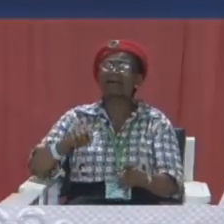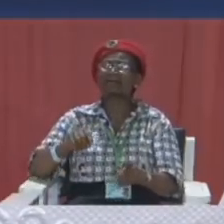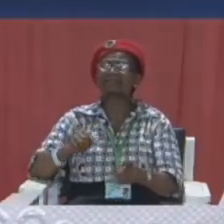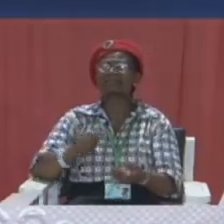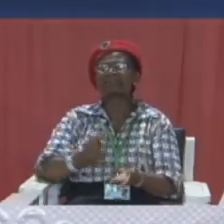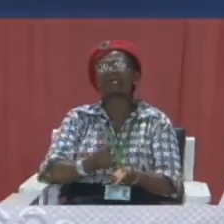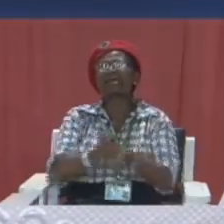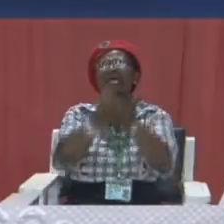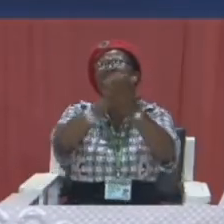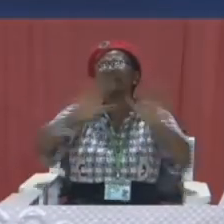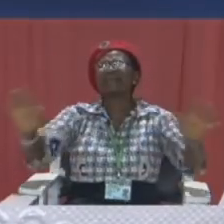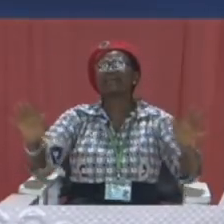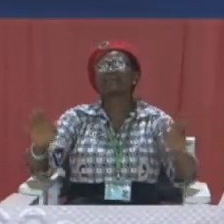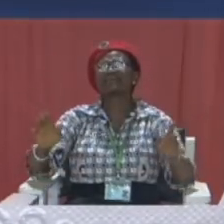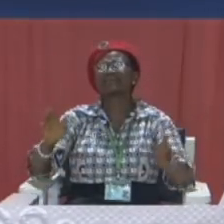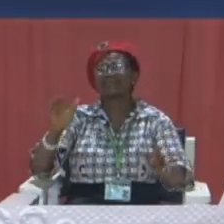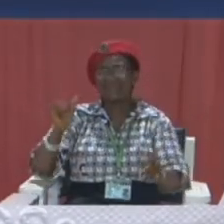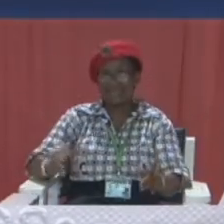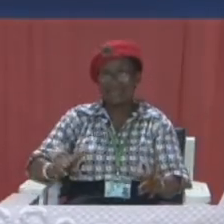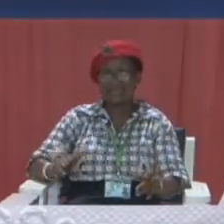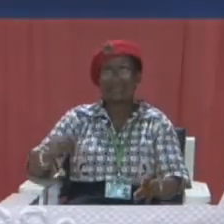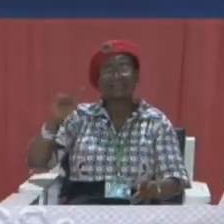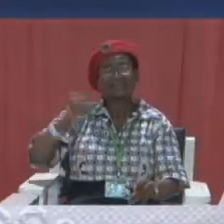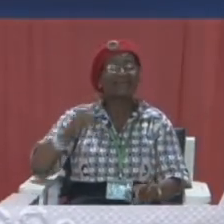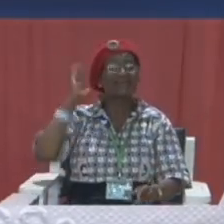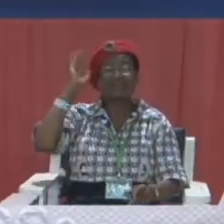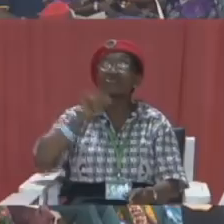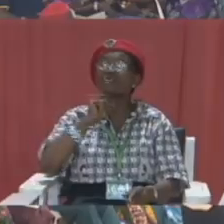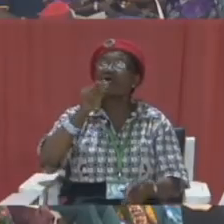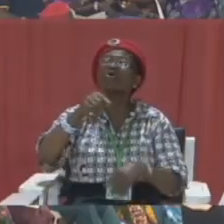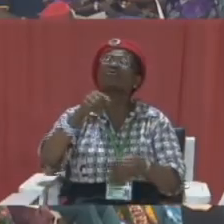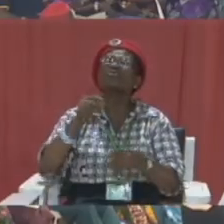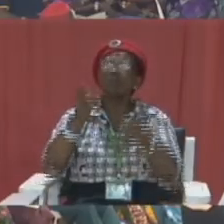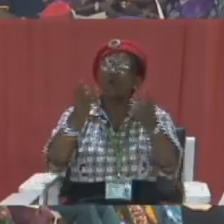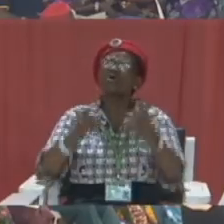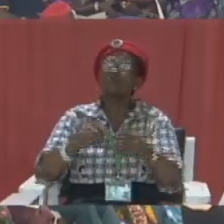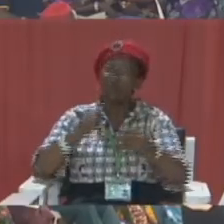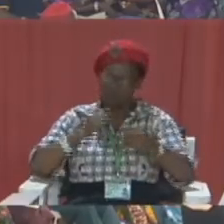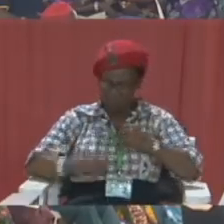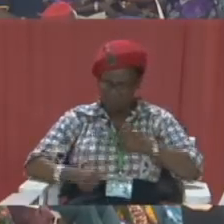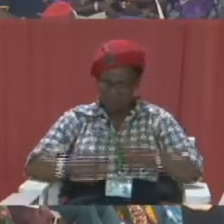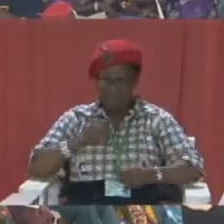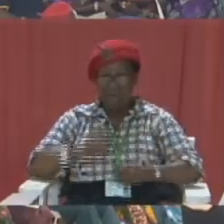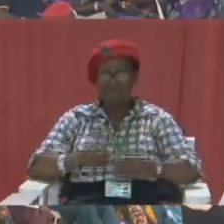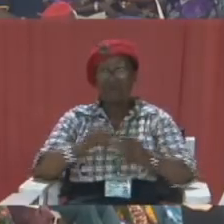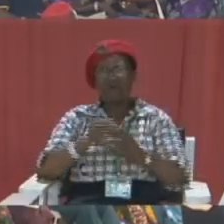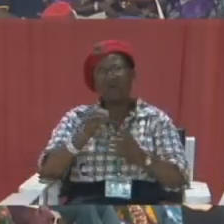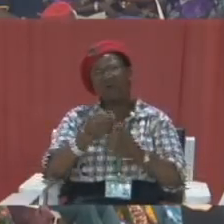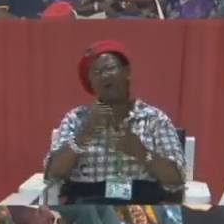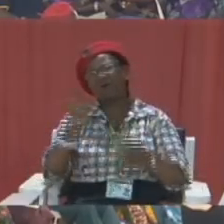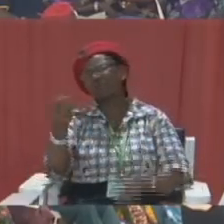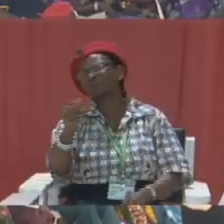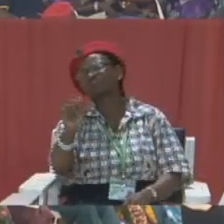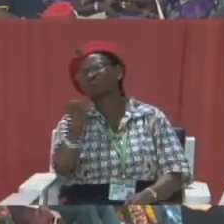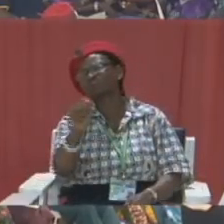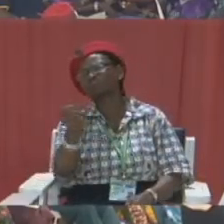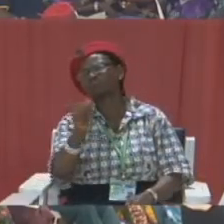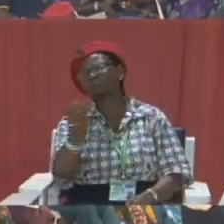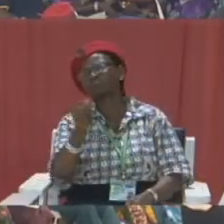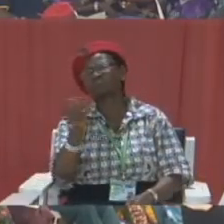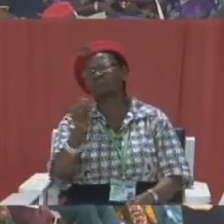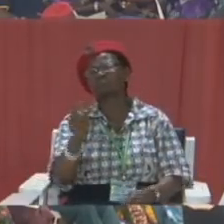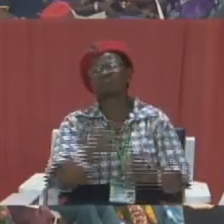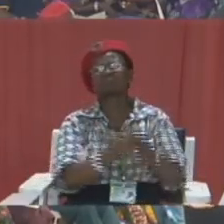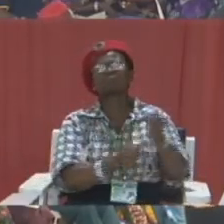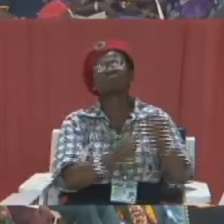They don't even want to go to the toilet. Won ti e ni fe lo gbonra gbose. Thank God the bishop had already dealt